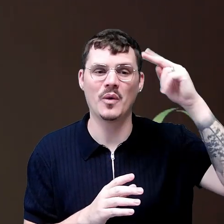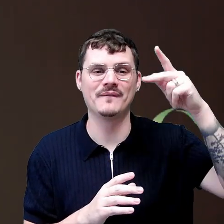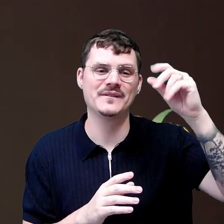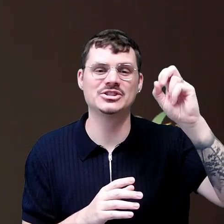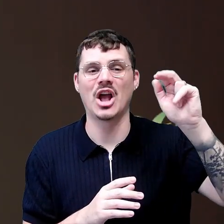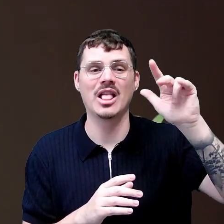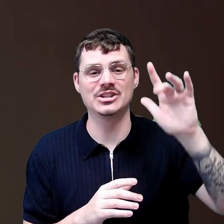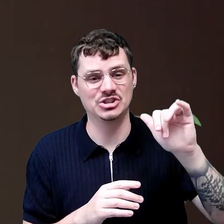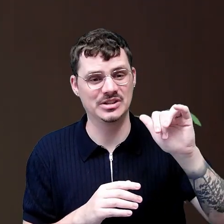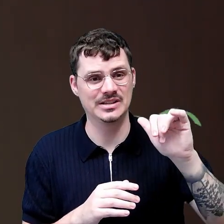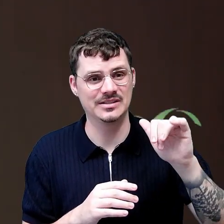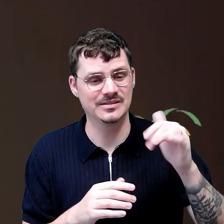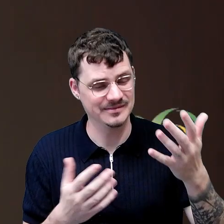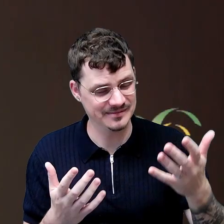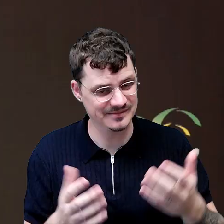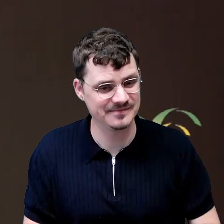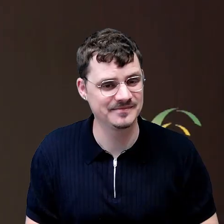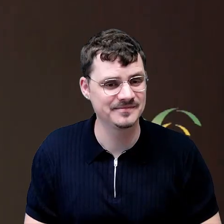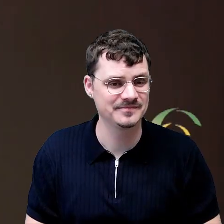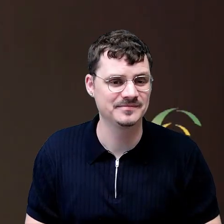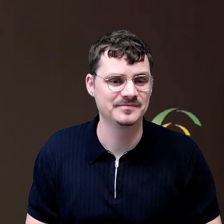of all things, oddly enough.